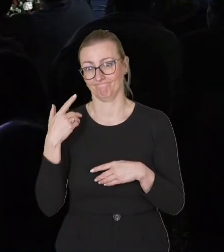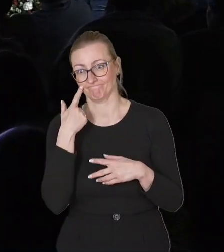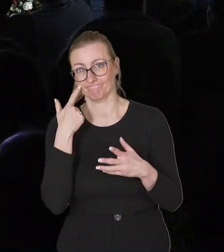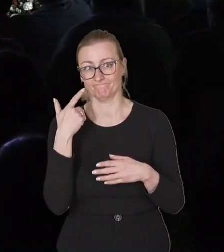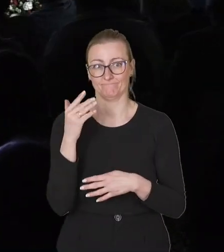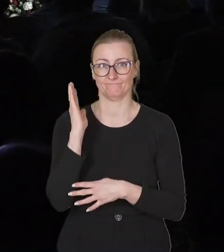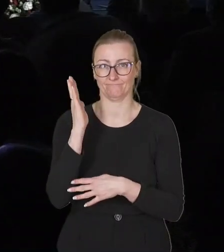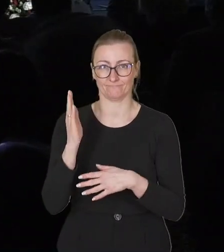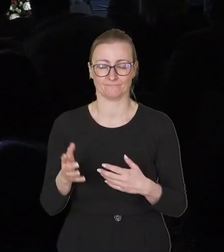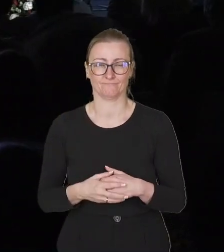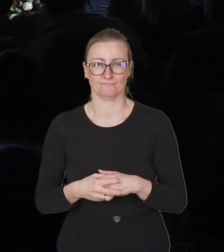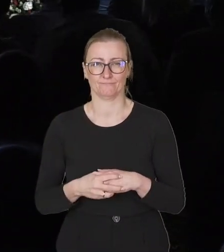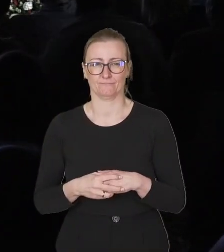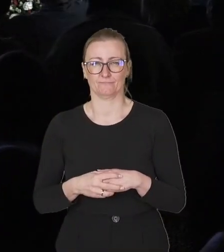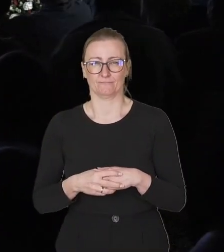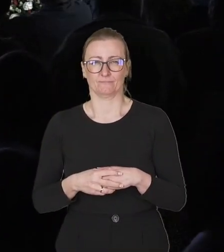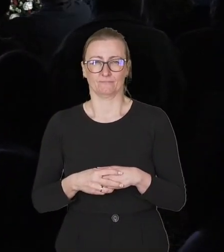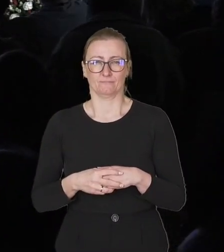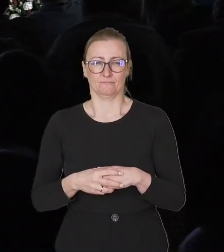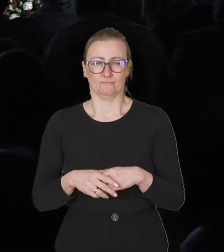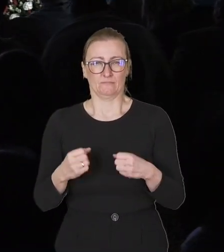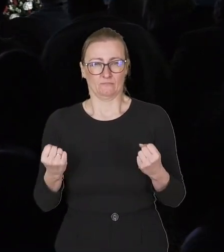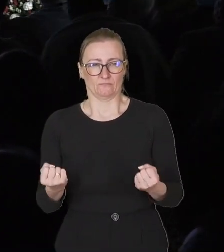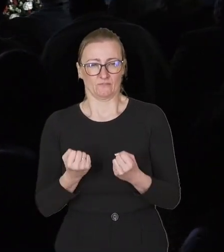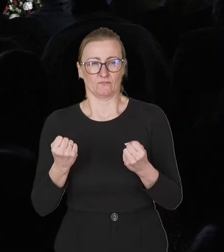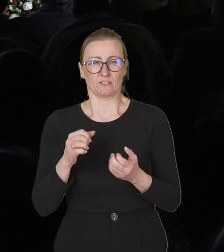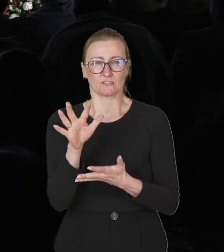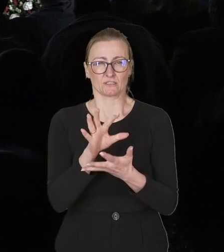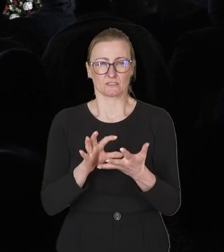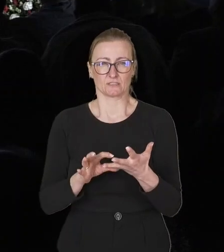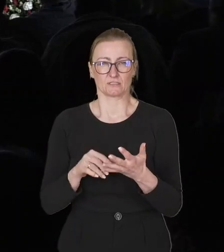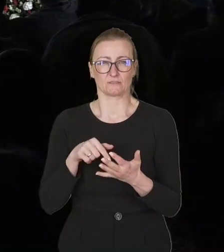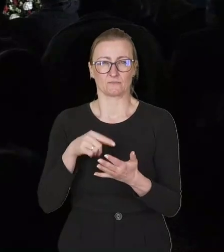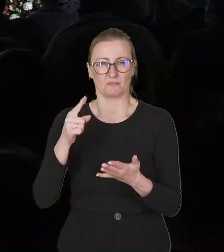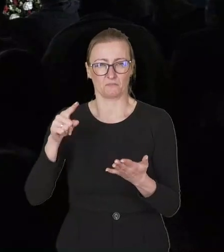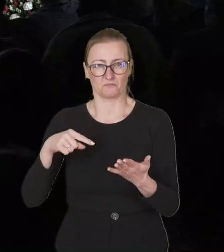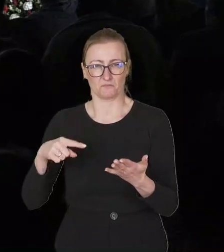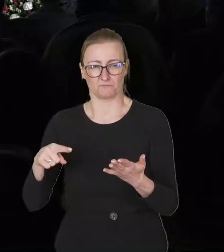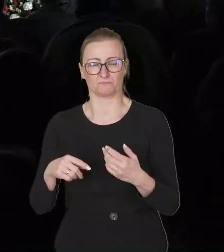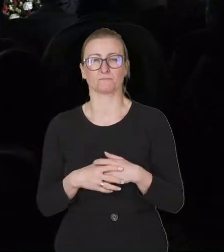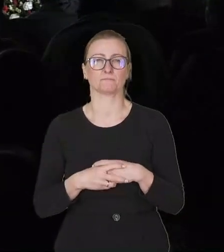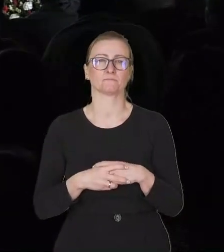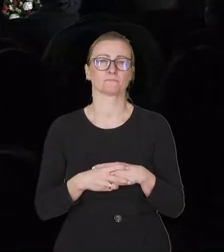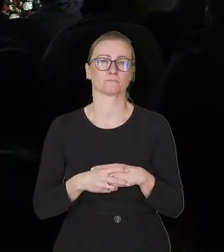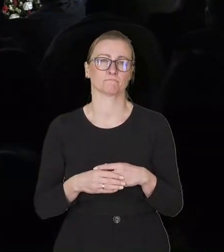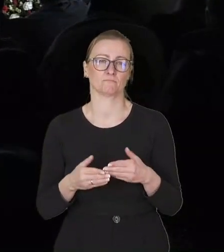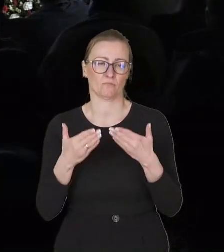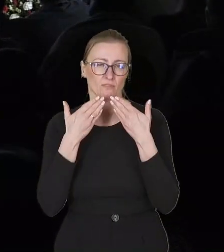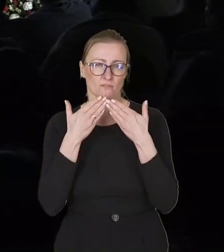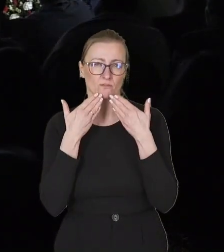Thank you all and each of you. You did a great job. You did a great contribution to the conference. Oh, my